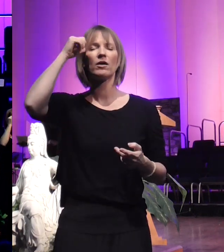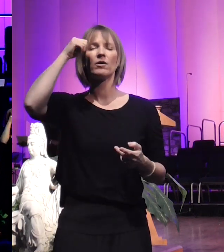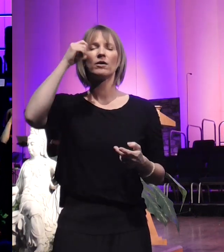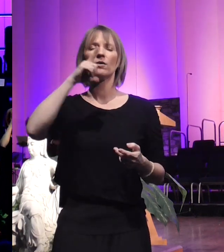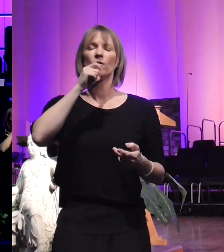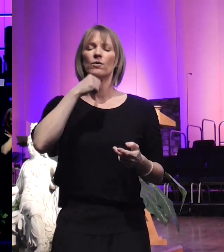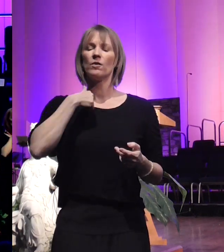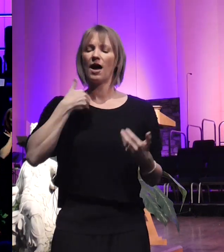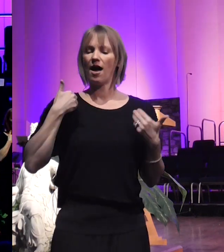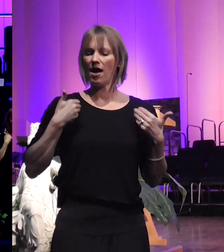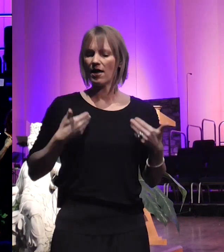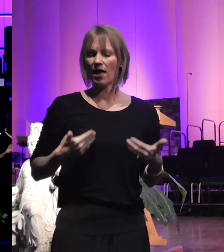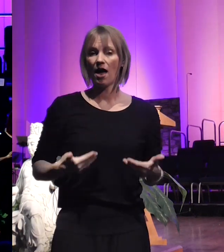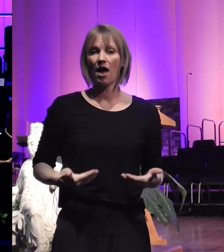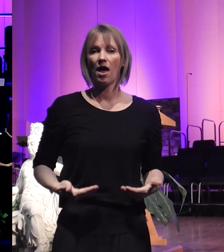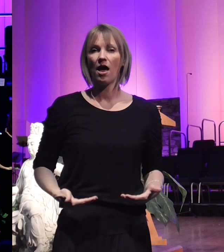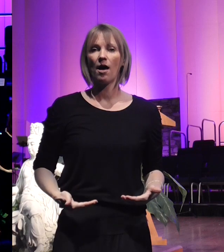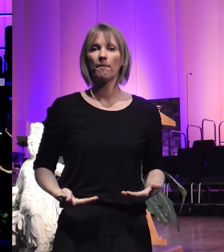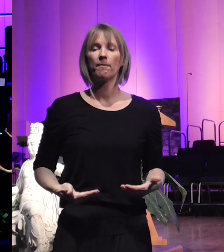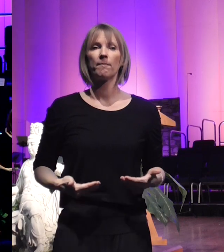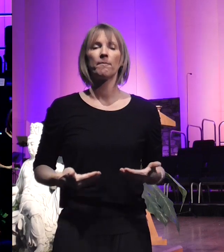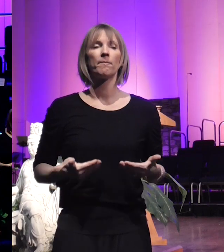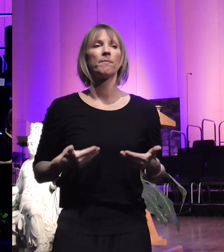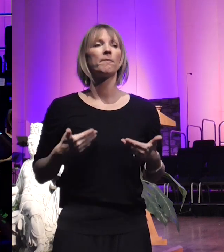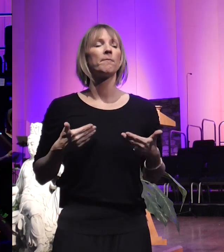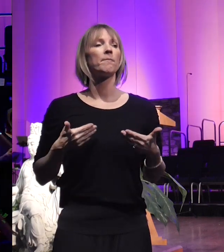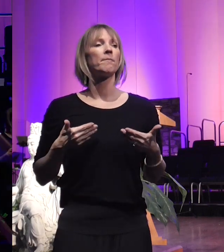remember who I am.